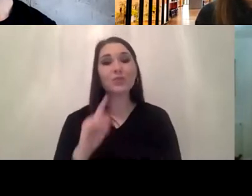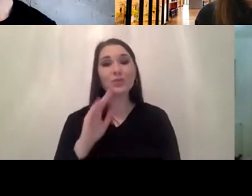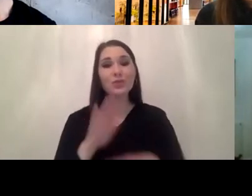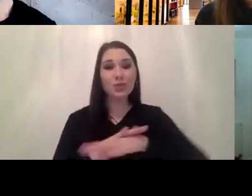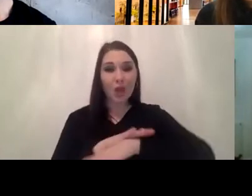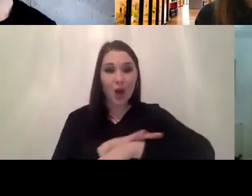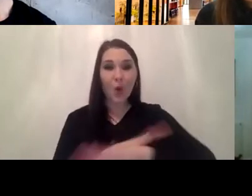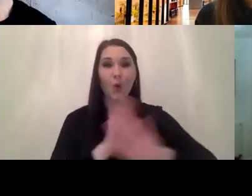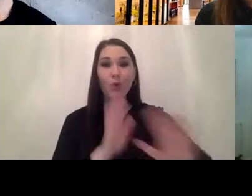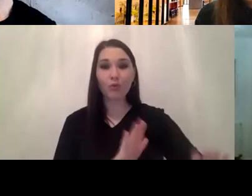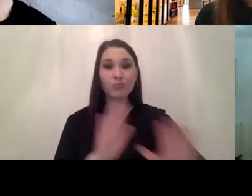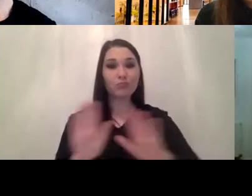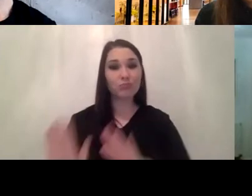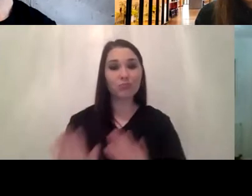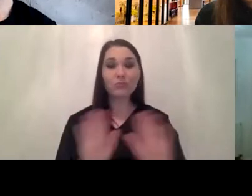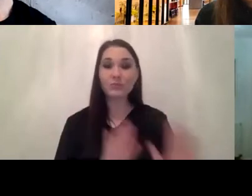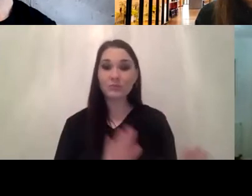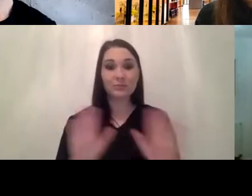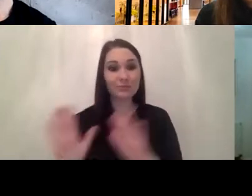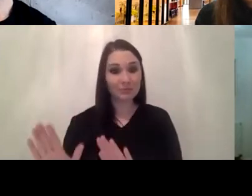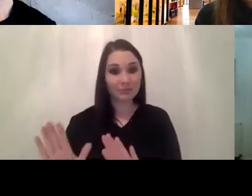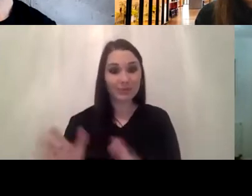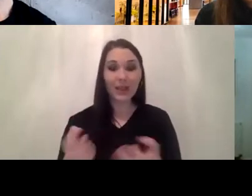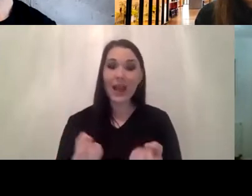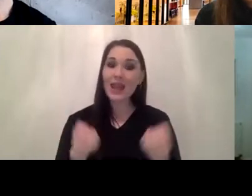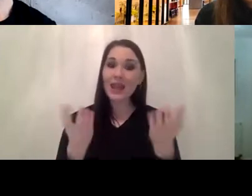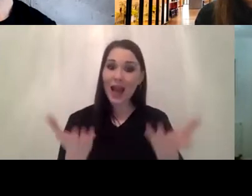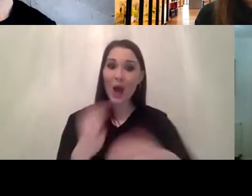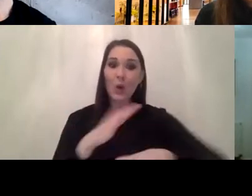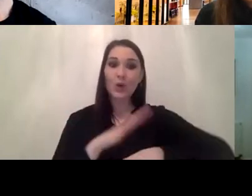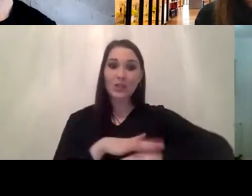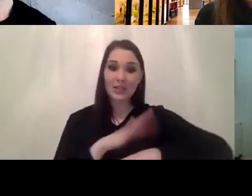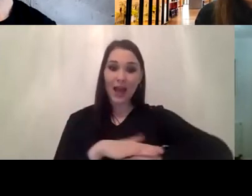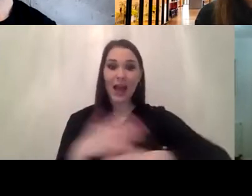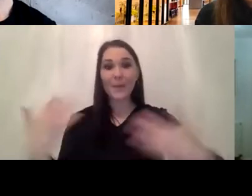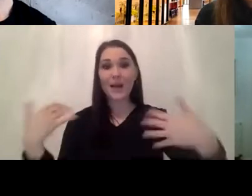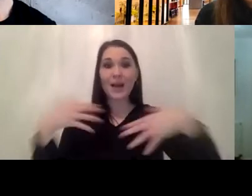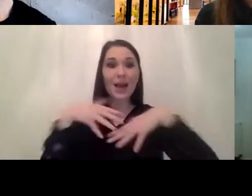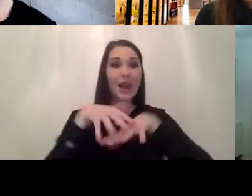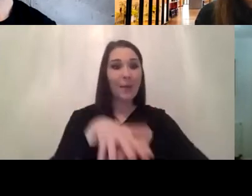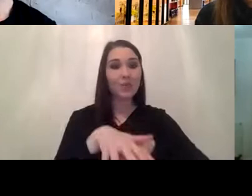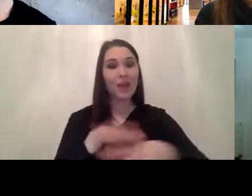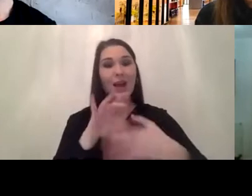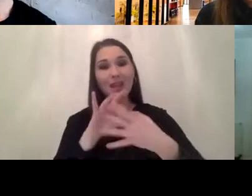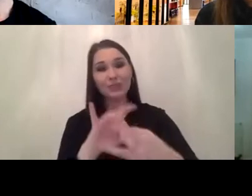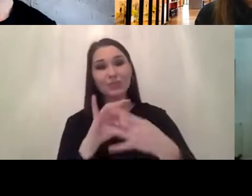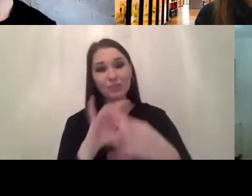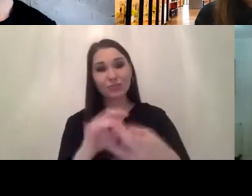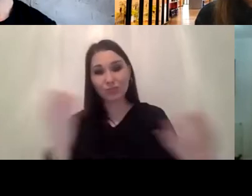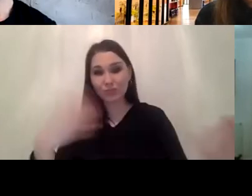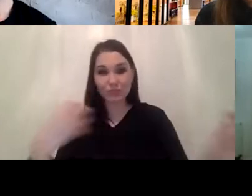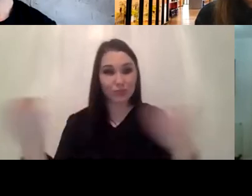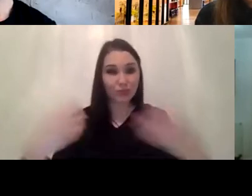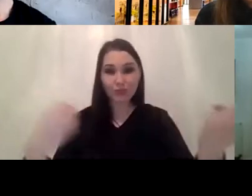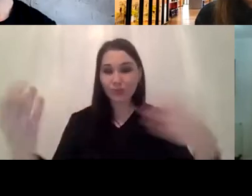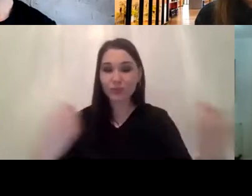pace down and allow people all that time to, you know, collaborate and have their say in the conversation.